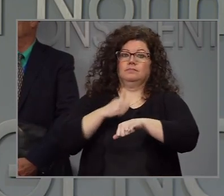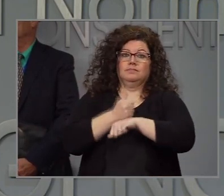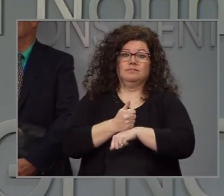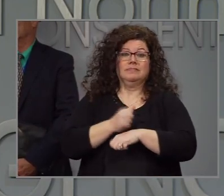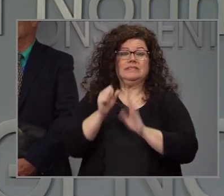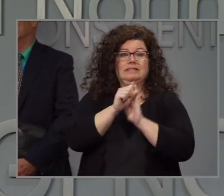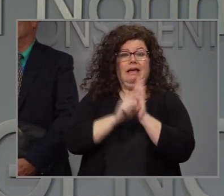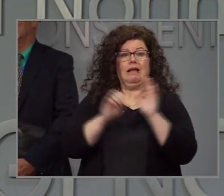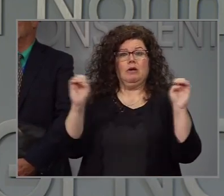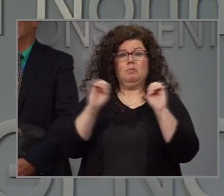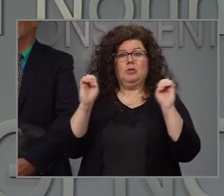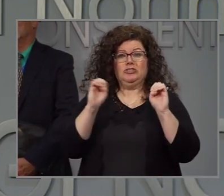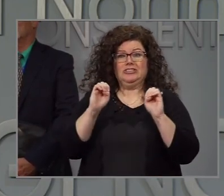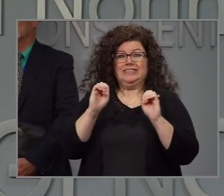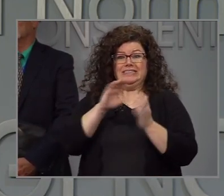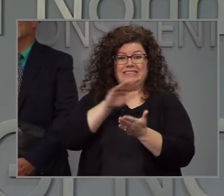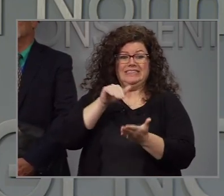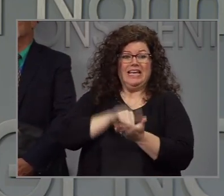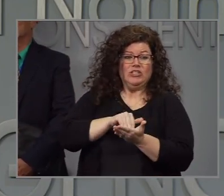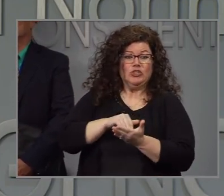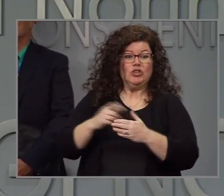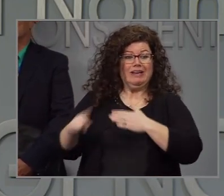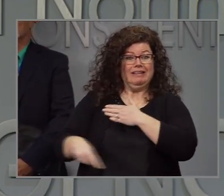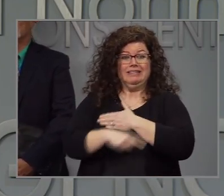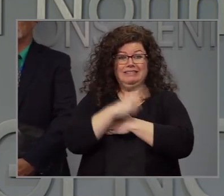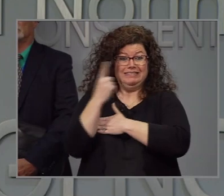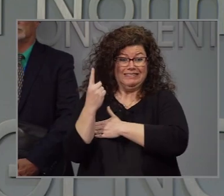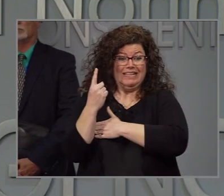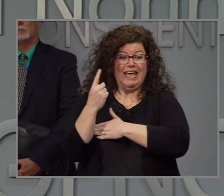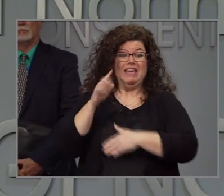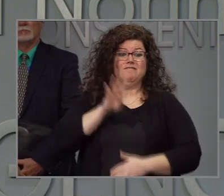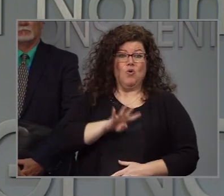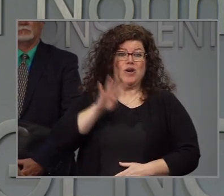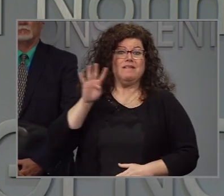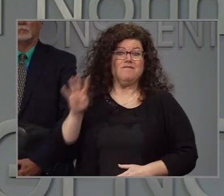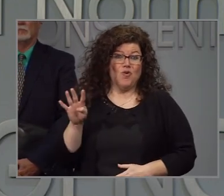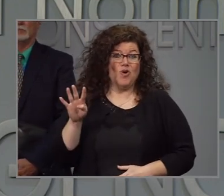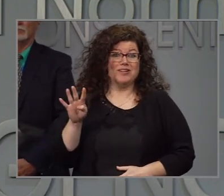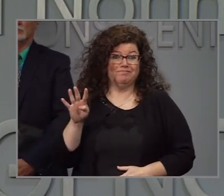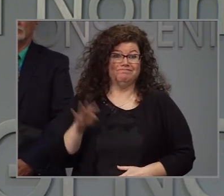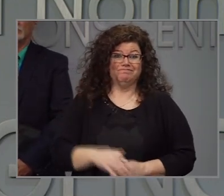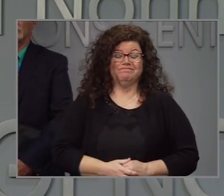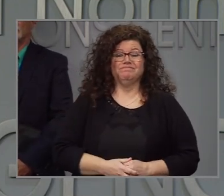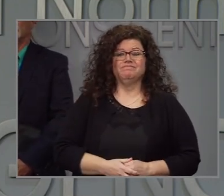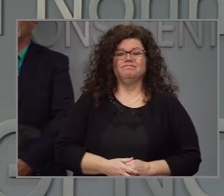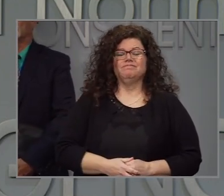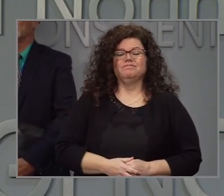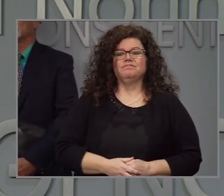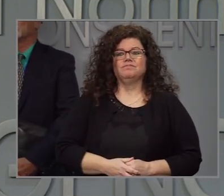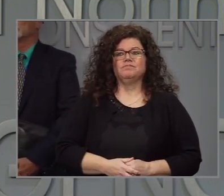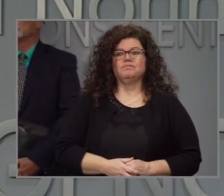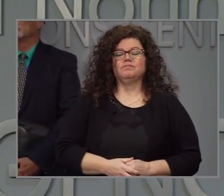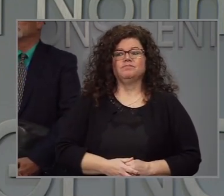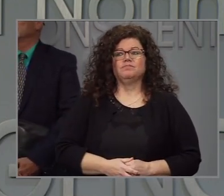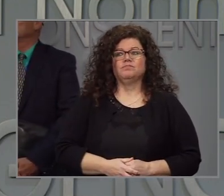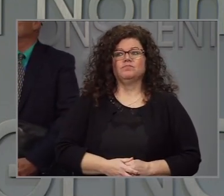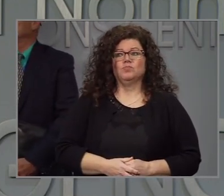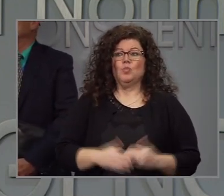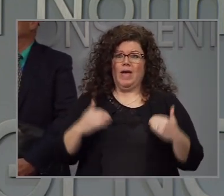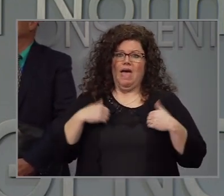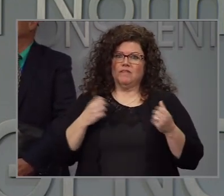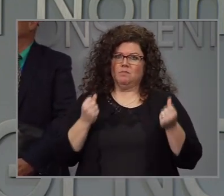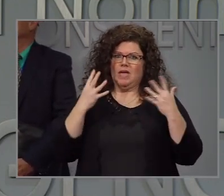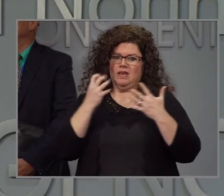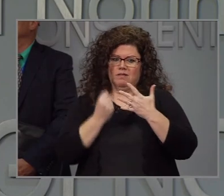Emergency Operations Center's activation for the COVID-19 response. One of our top priorities is to